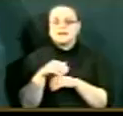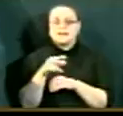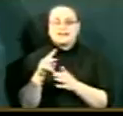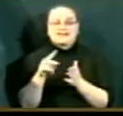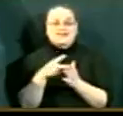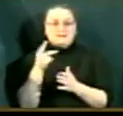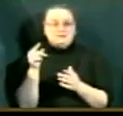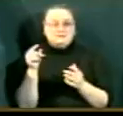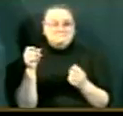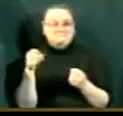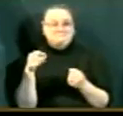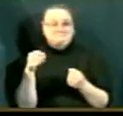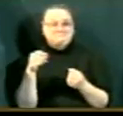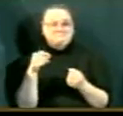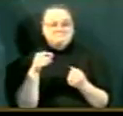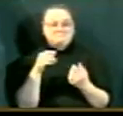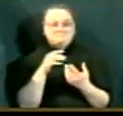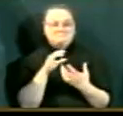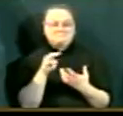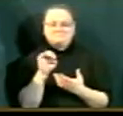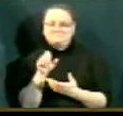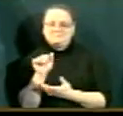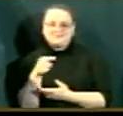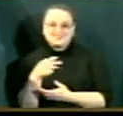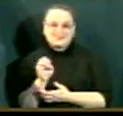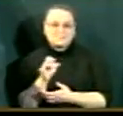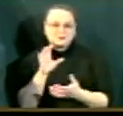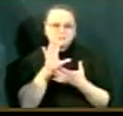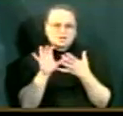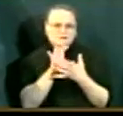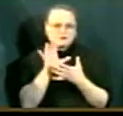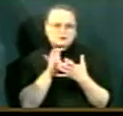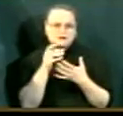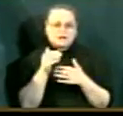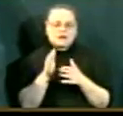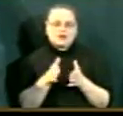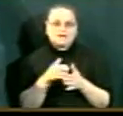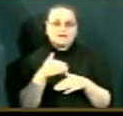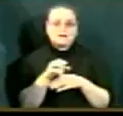signal if they sent a waiver asking that